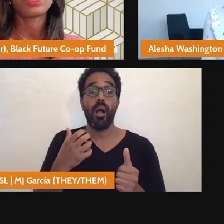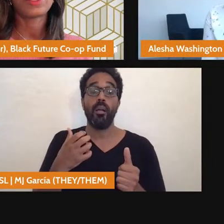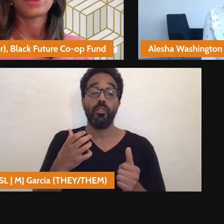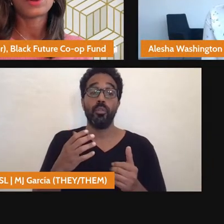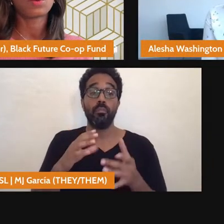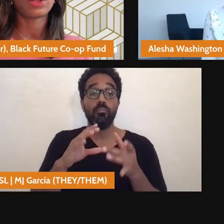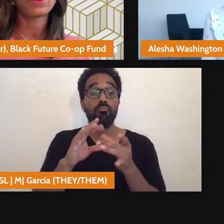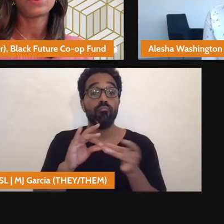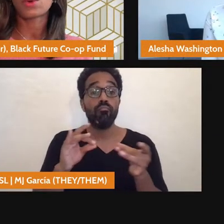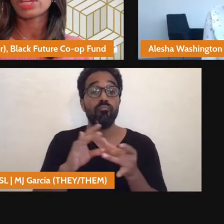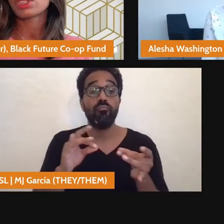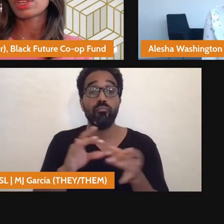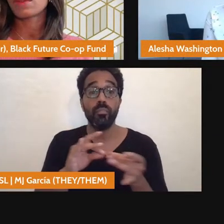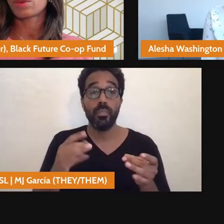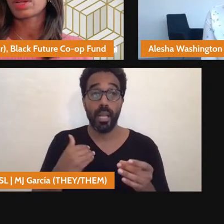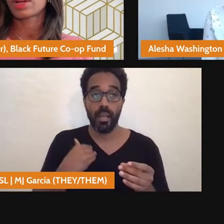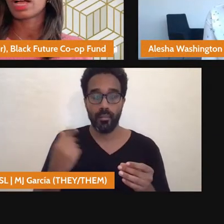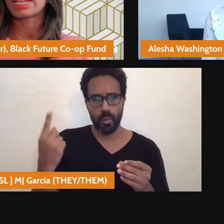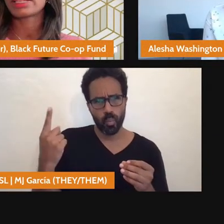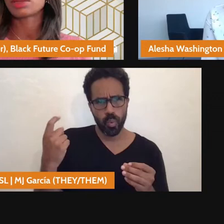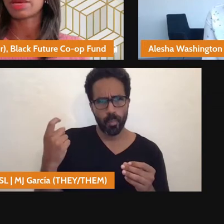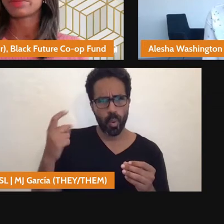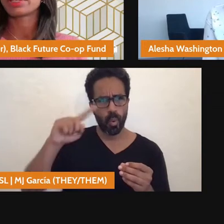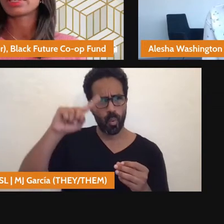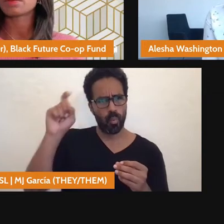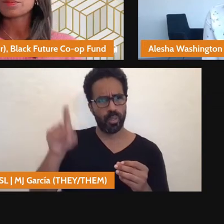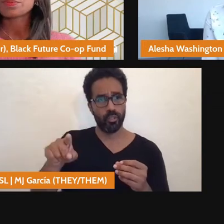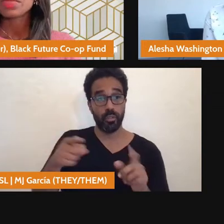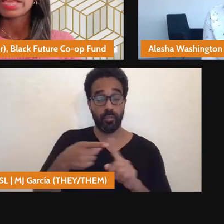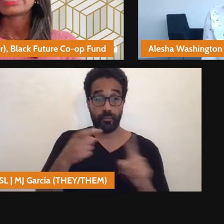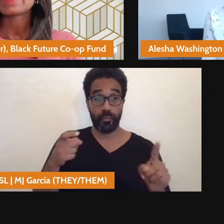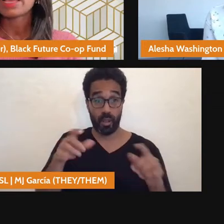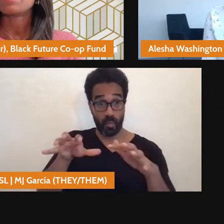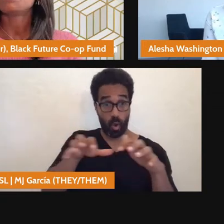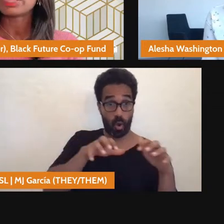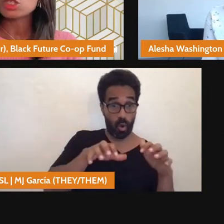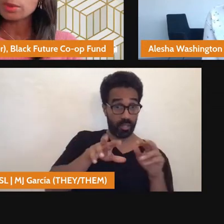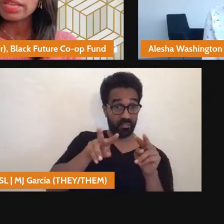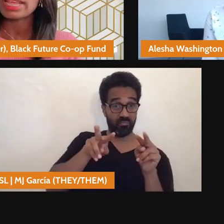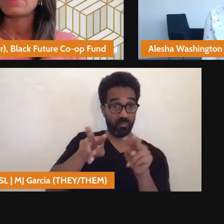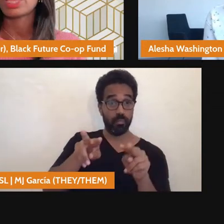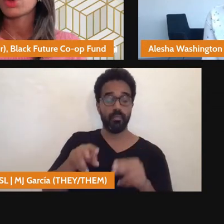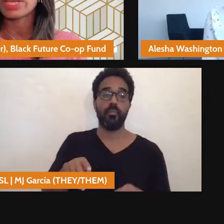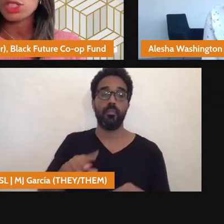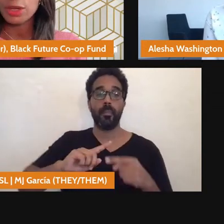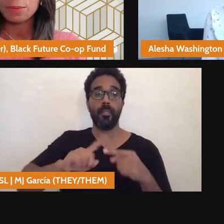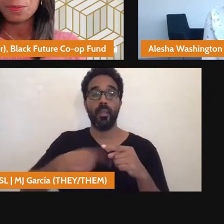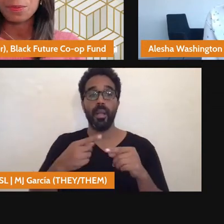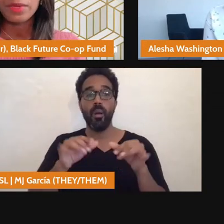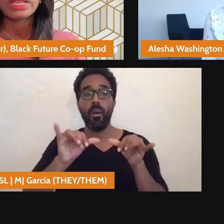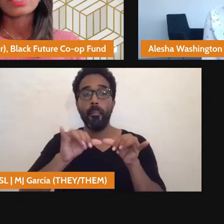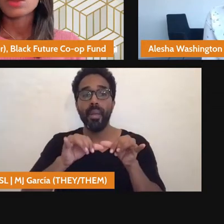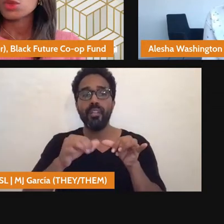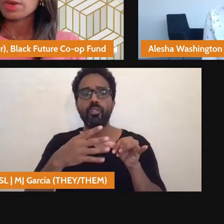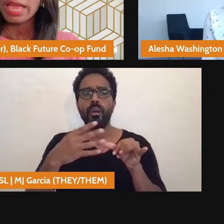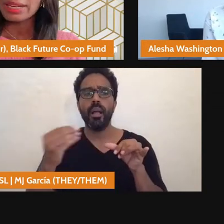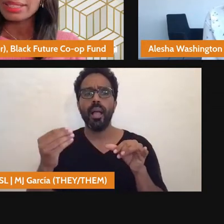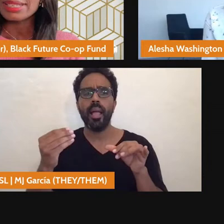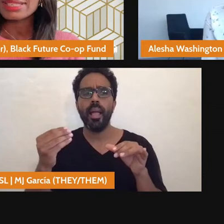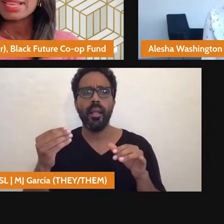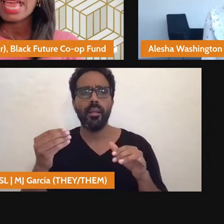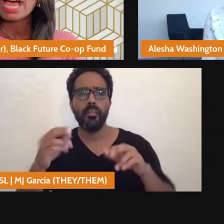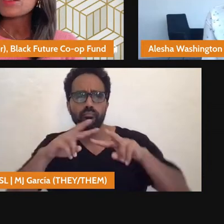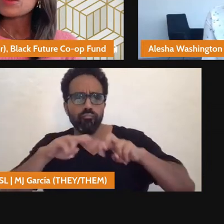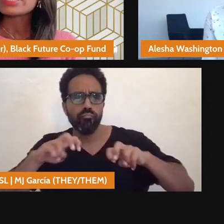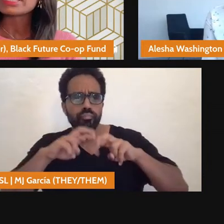have another wonderful question from one of our audience members, and it's about measurement and evaluation. So to our